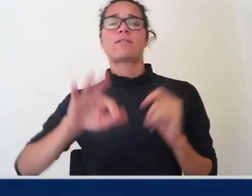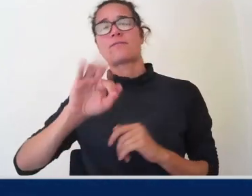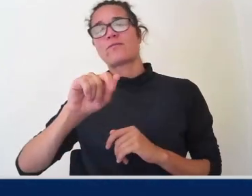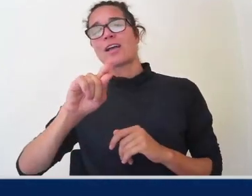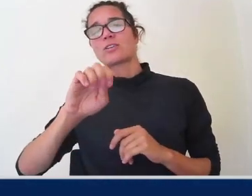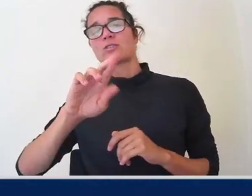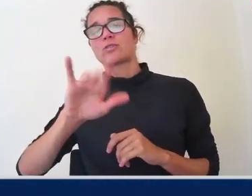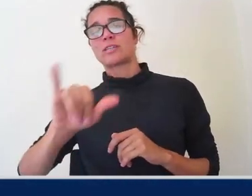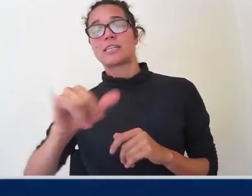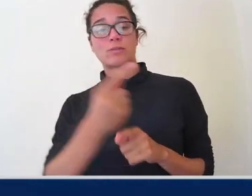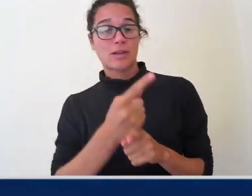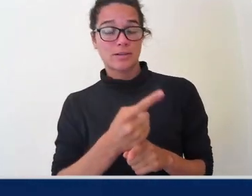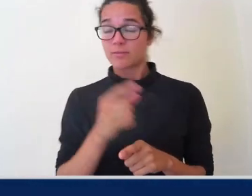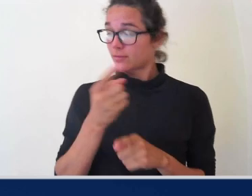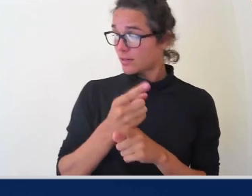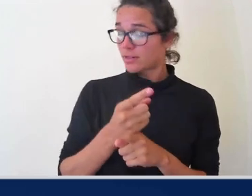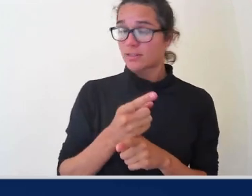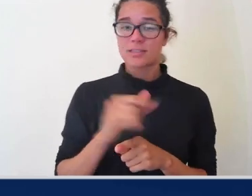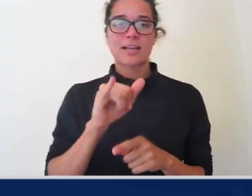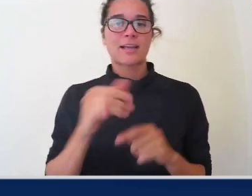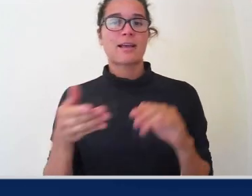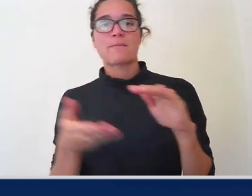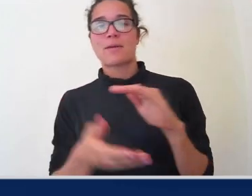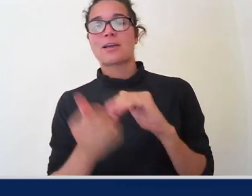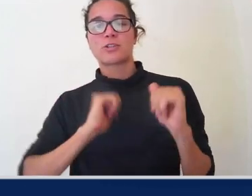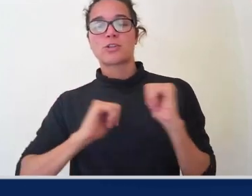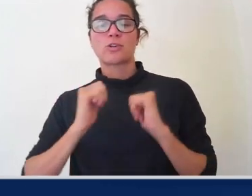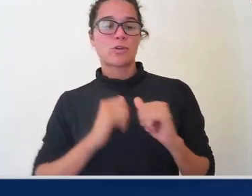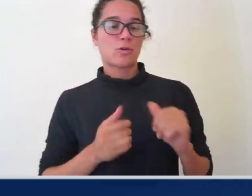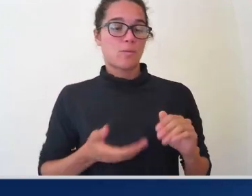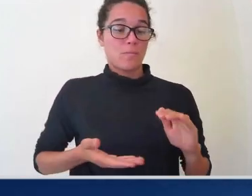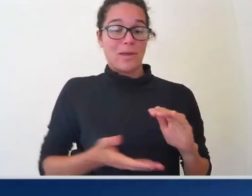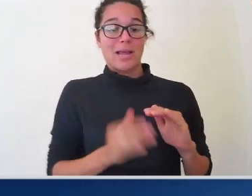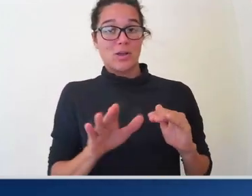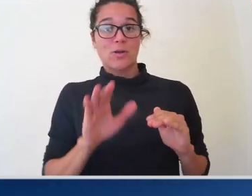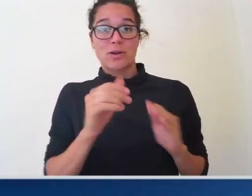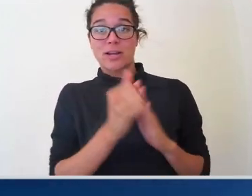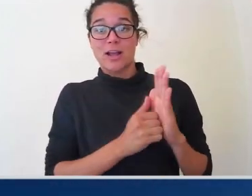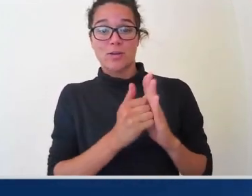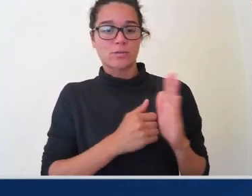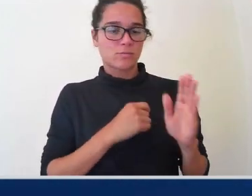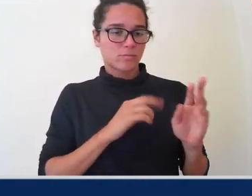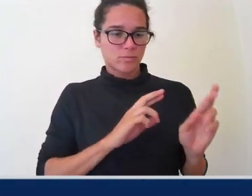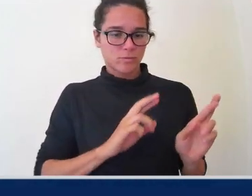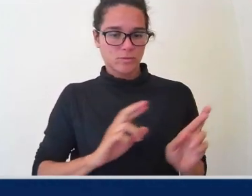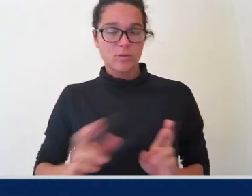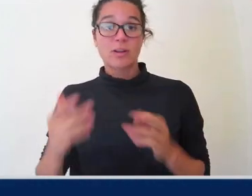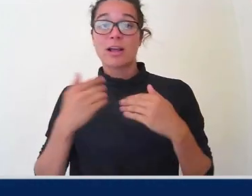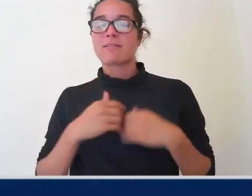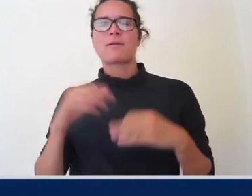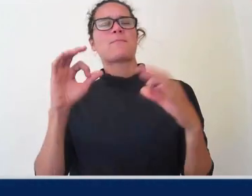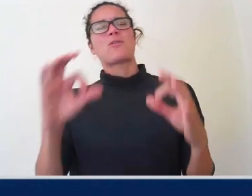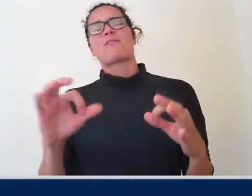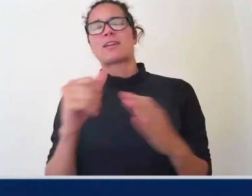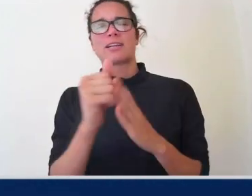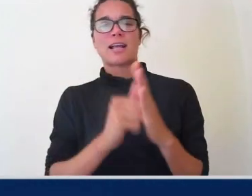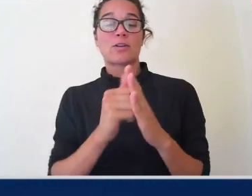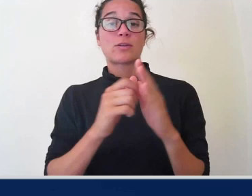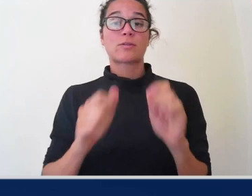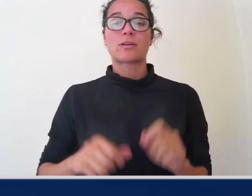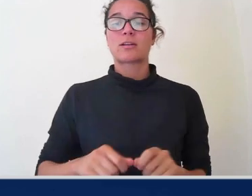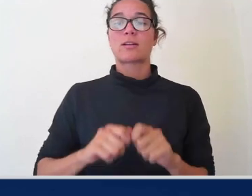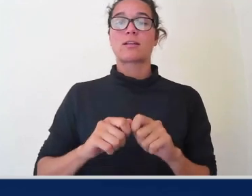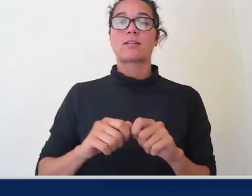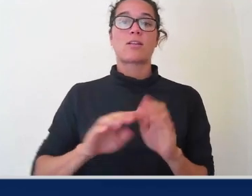a baking show where you have your accounts and you pre-bake your account and then you have your account like perfect. You have your golden account and you can launch new accounts from that. Exactly.